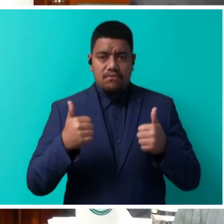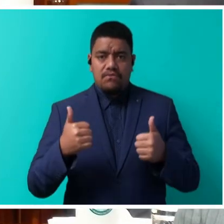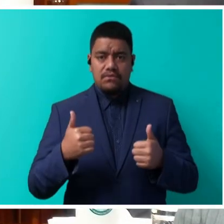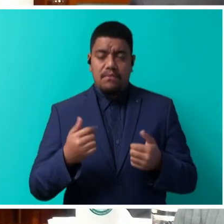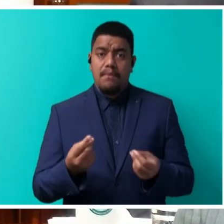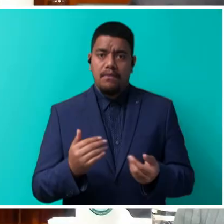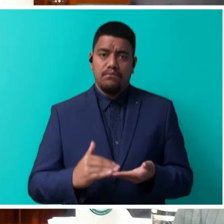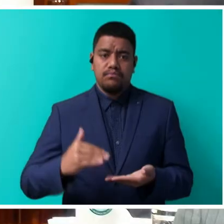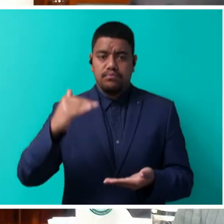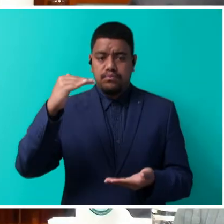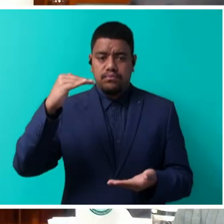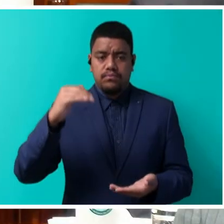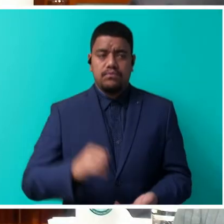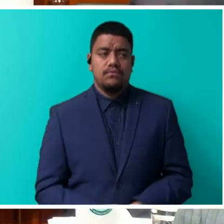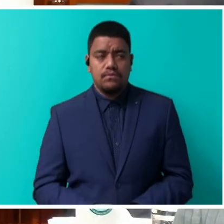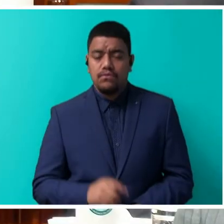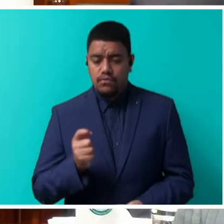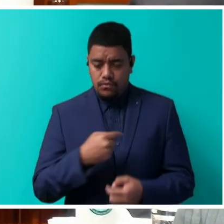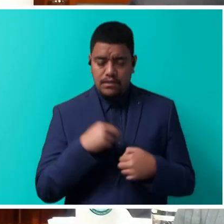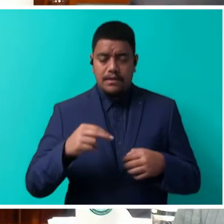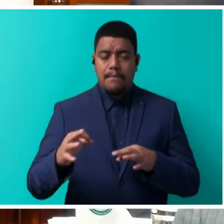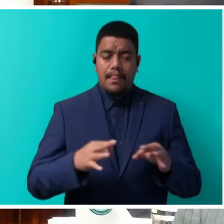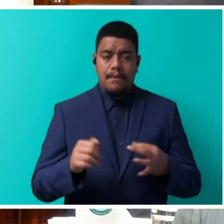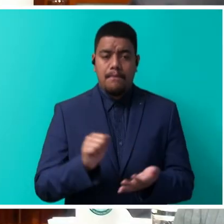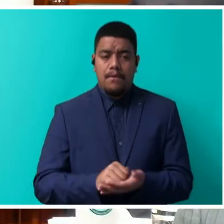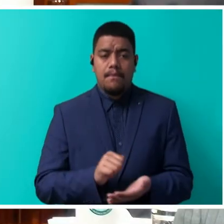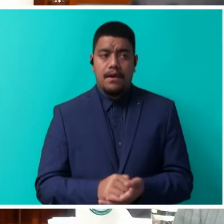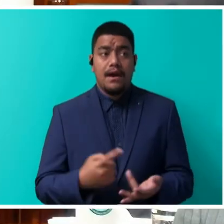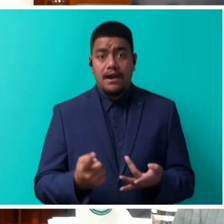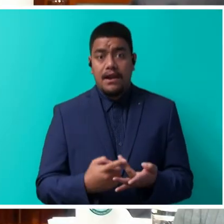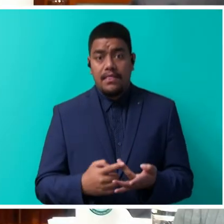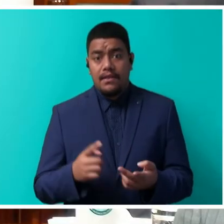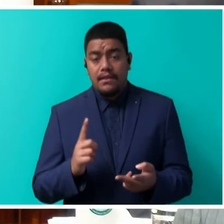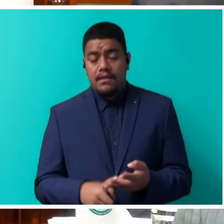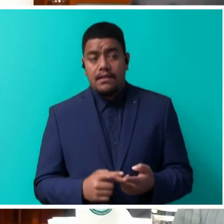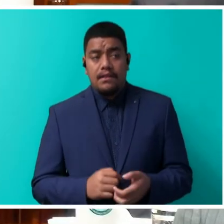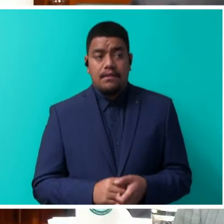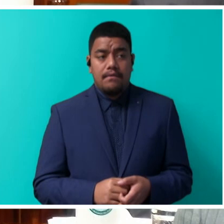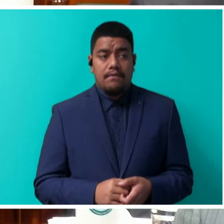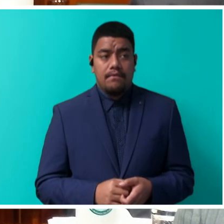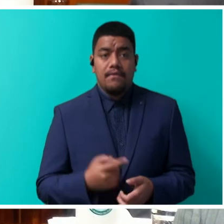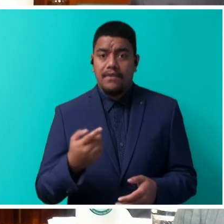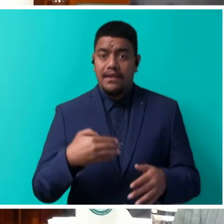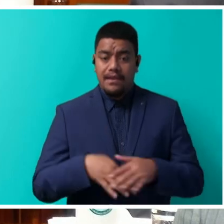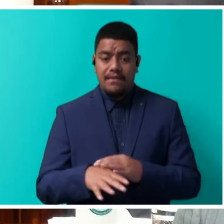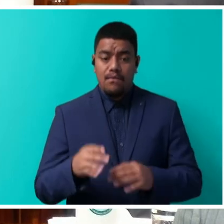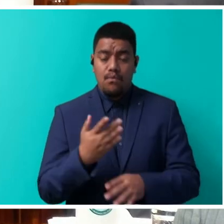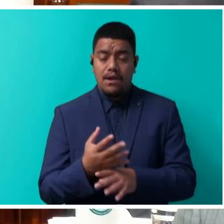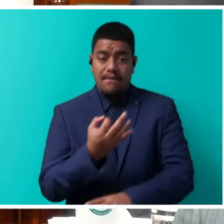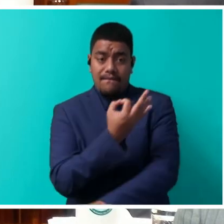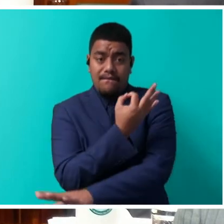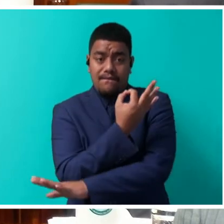to increase this number. Another is a category for employed in the forestry.